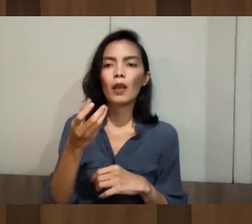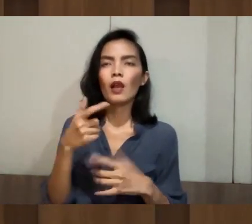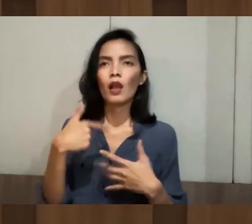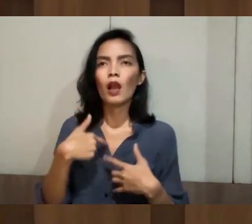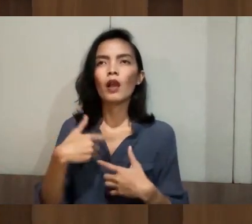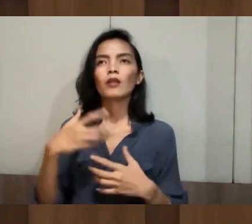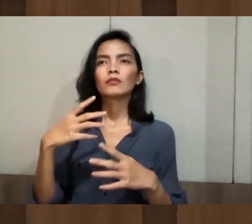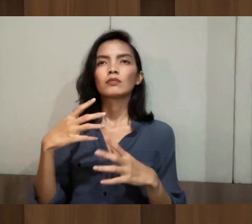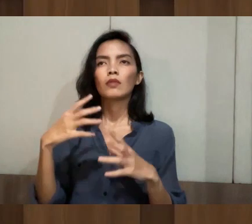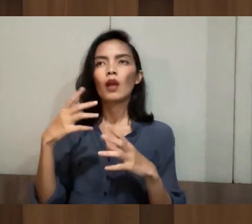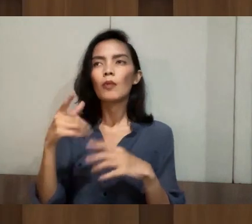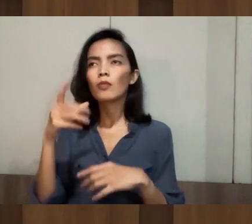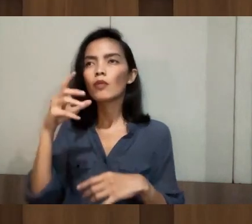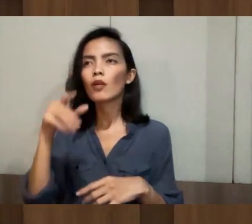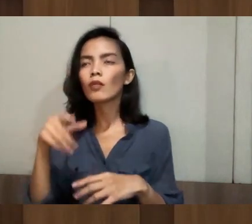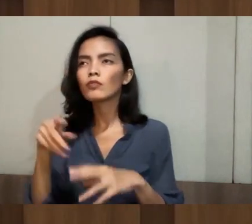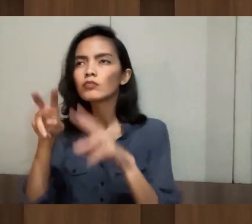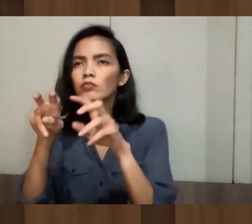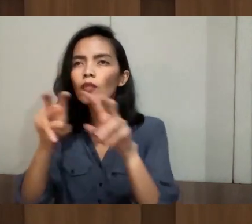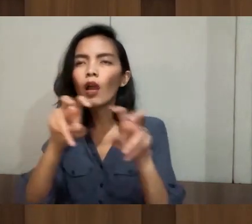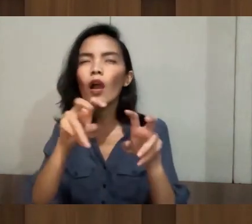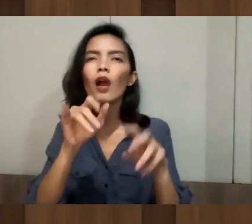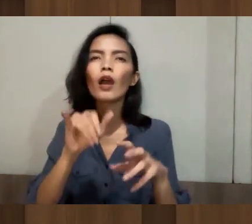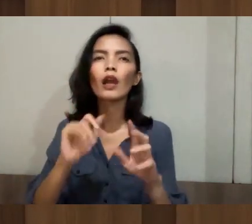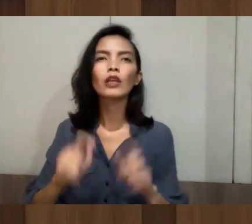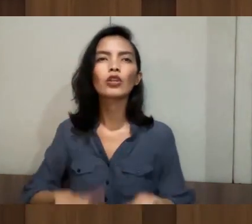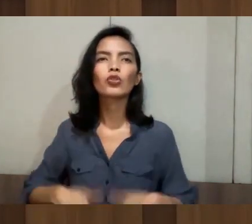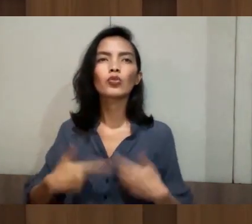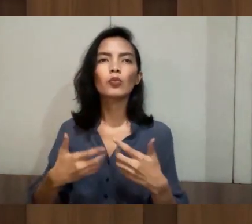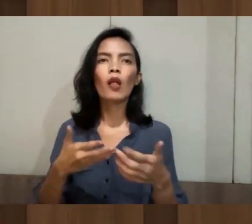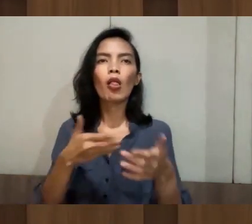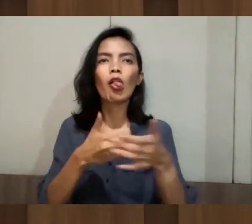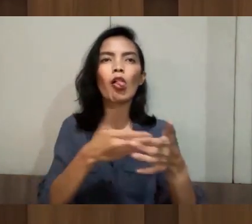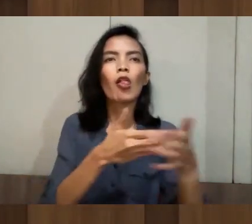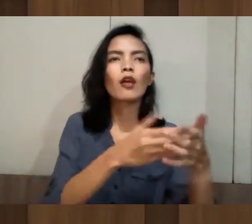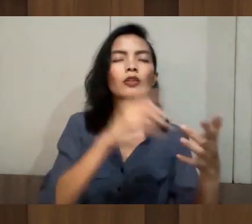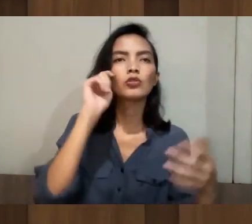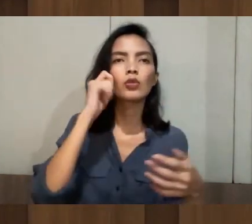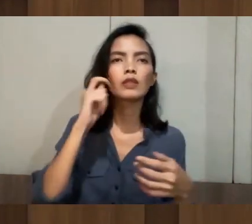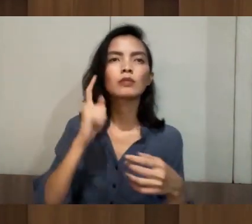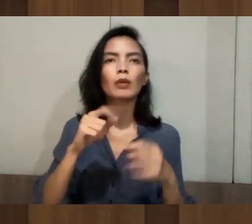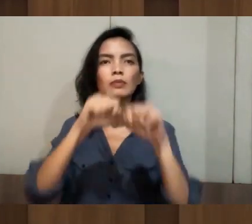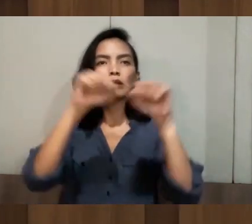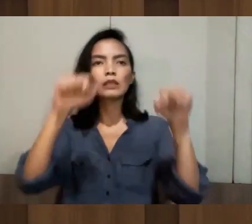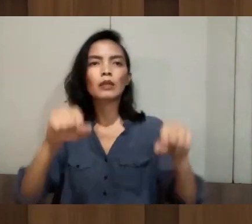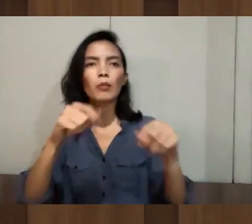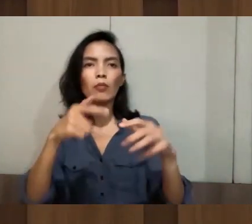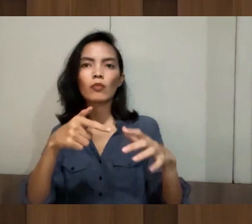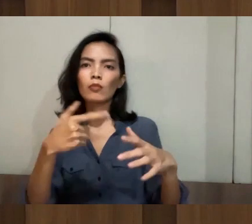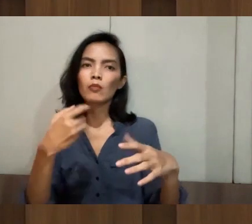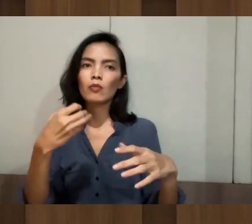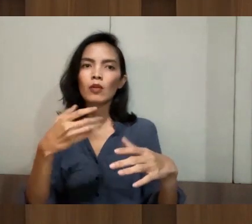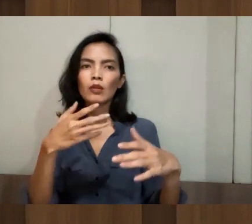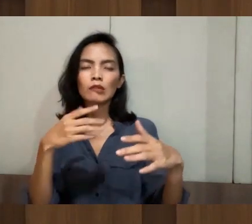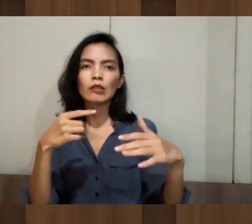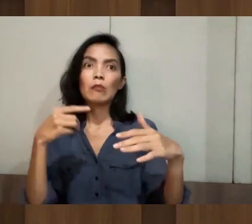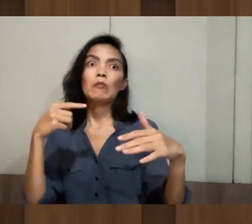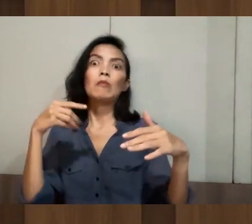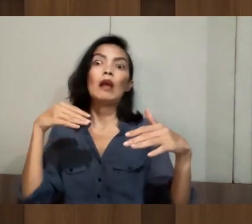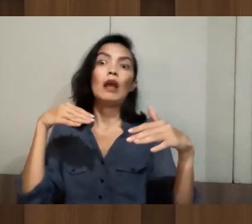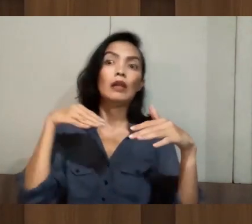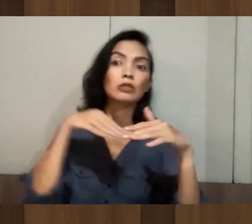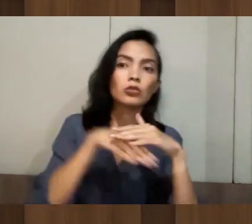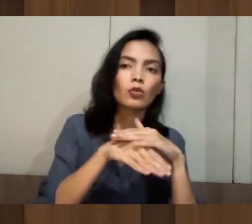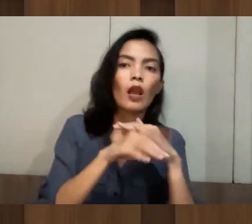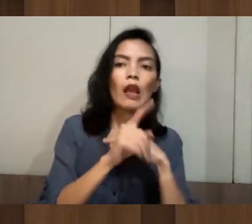morning? And the premise that I found, life is getting more difficult because we are entering